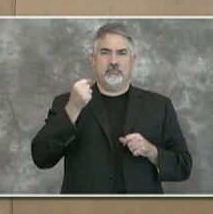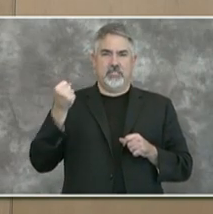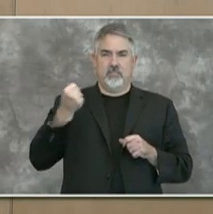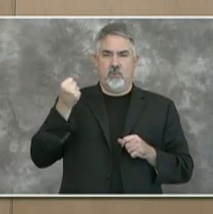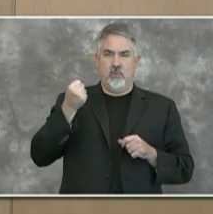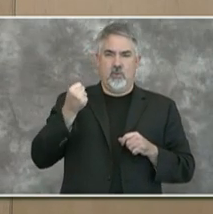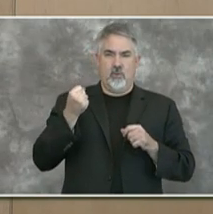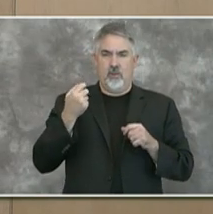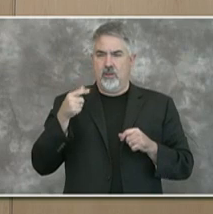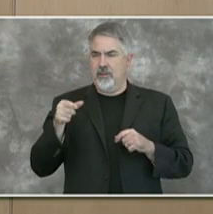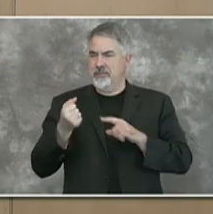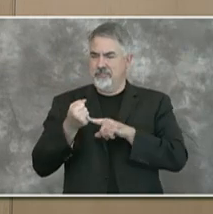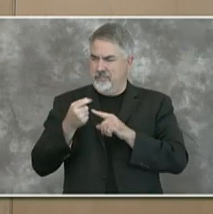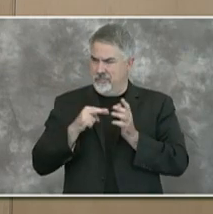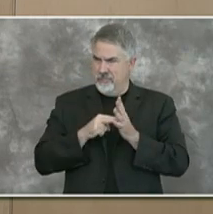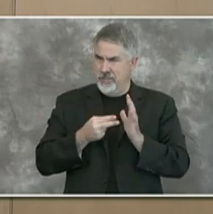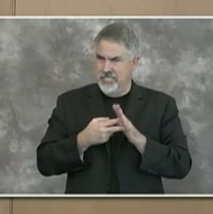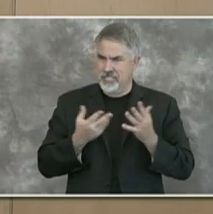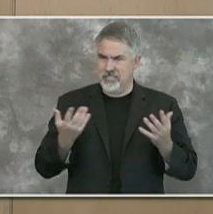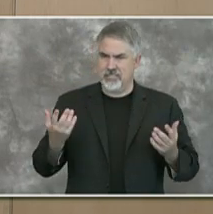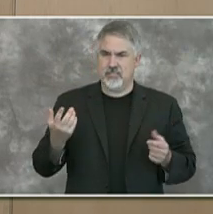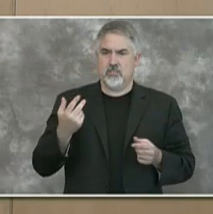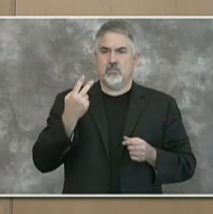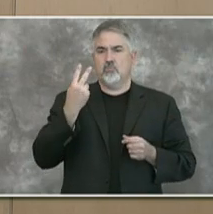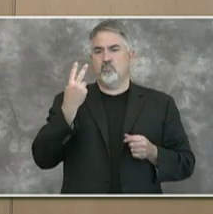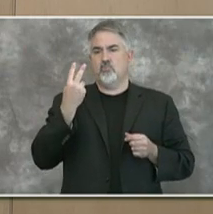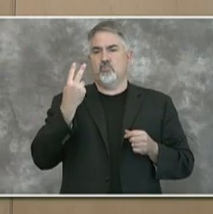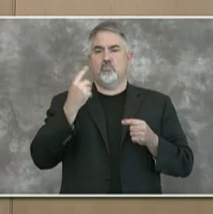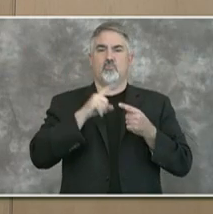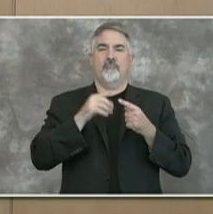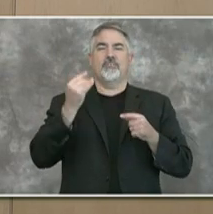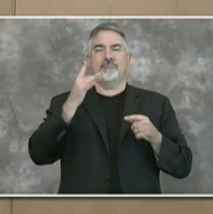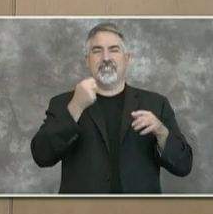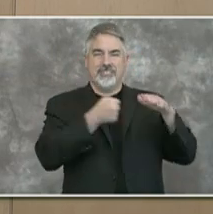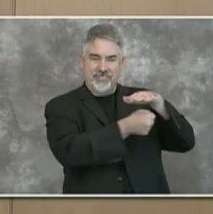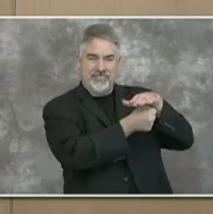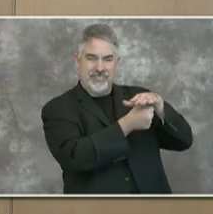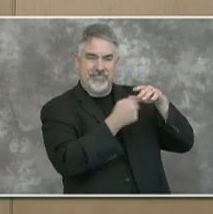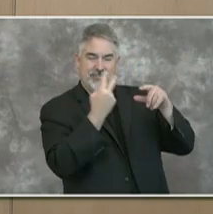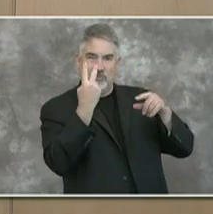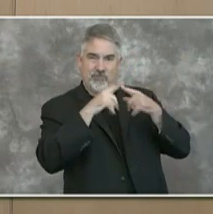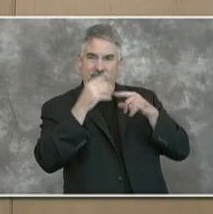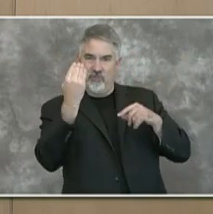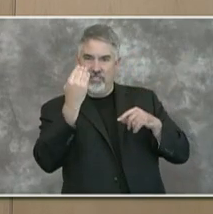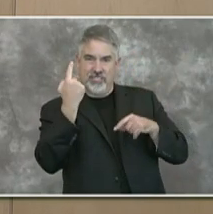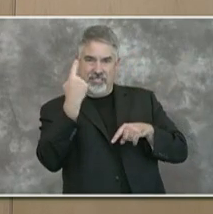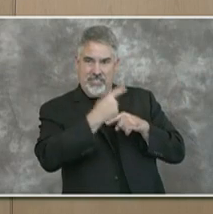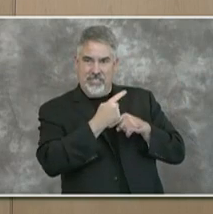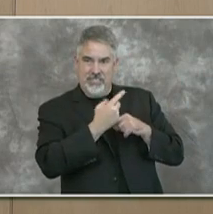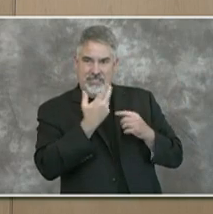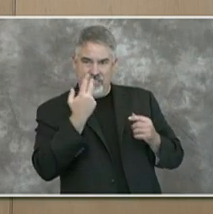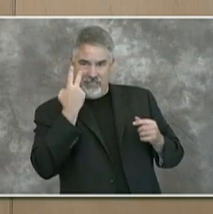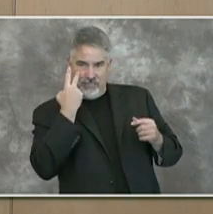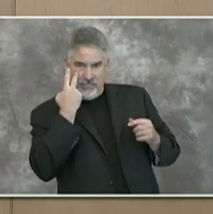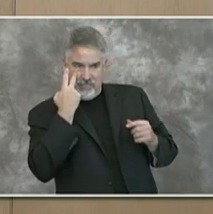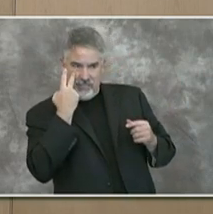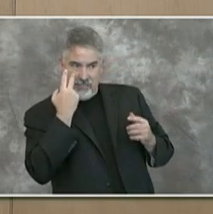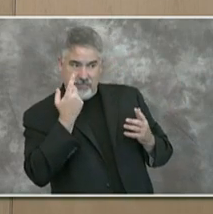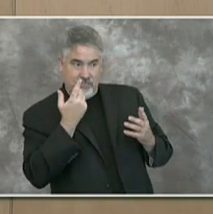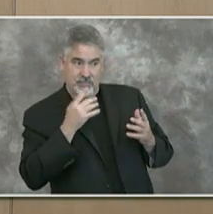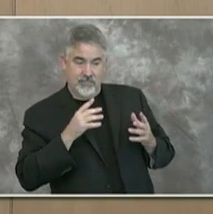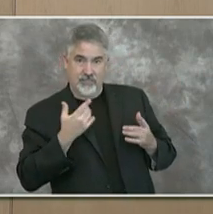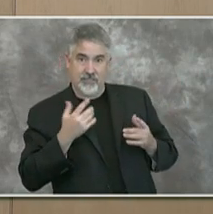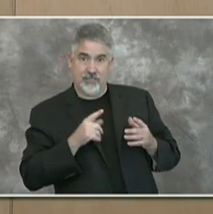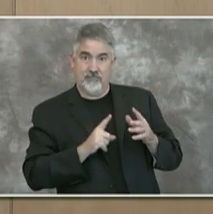as we've reported before, is between 2 and 14 days. Typically, when we have outbreaks, say for instance with influenza, we use 14